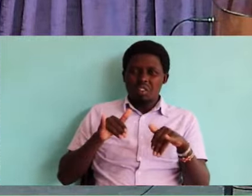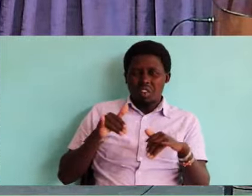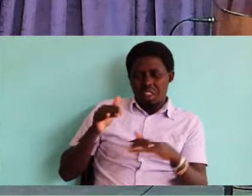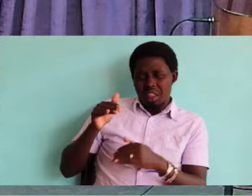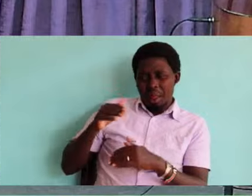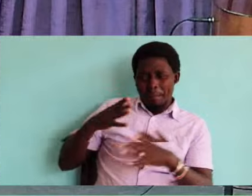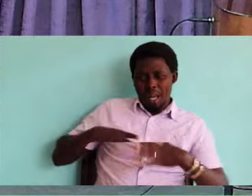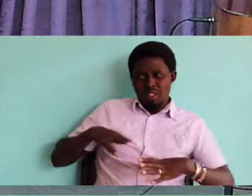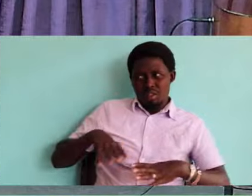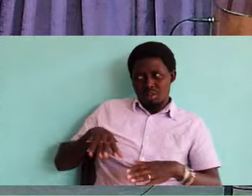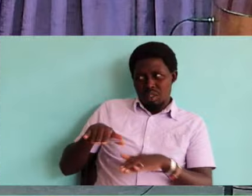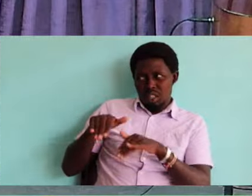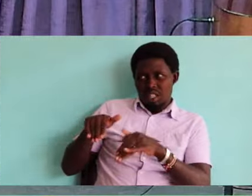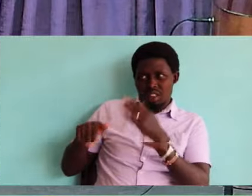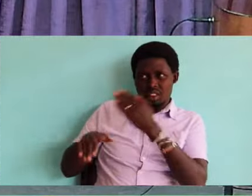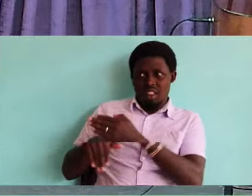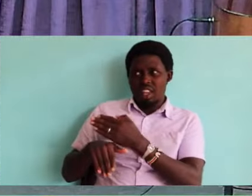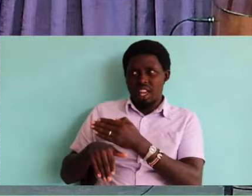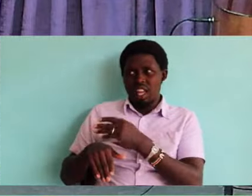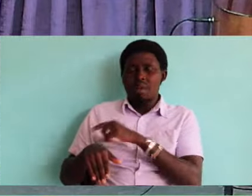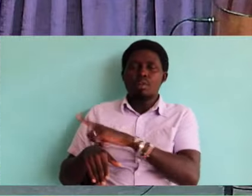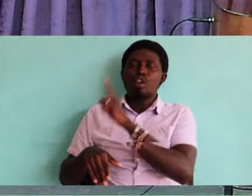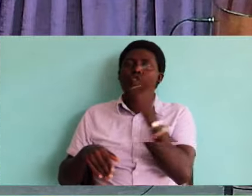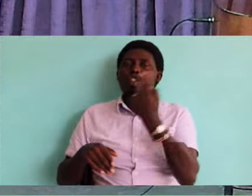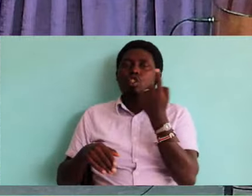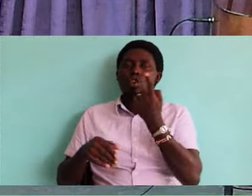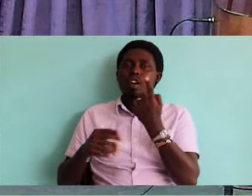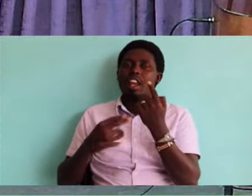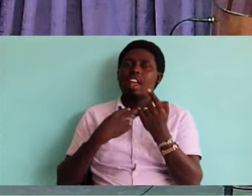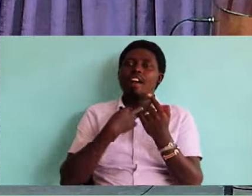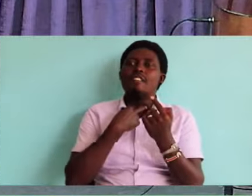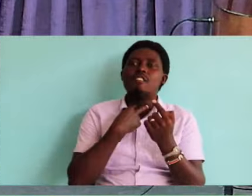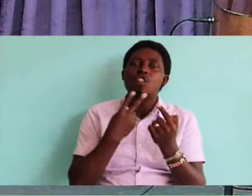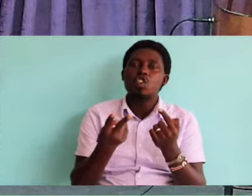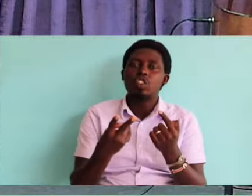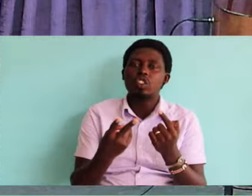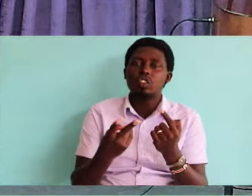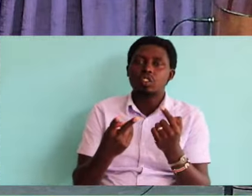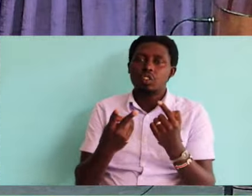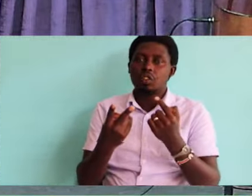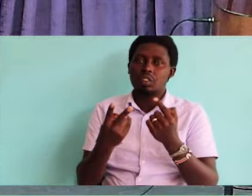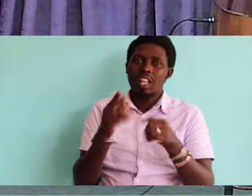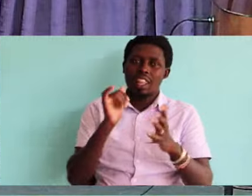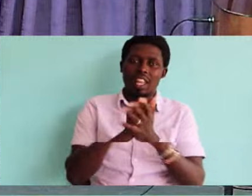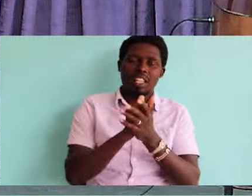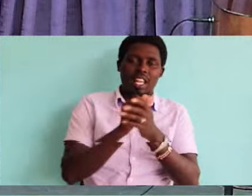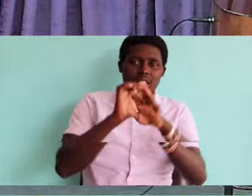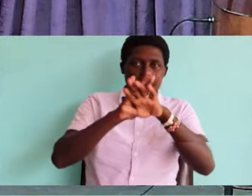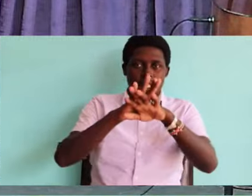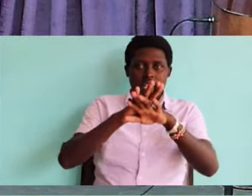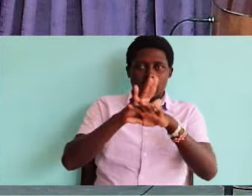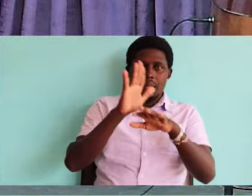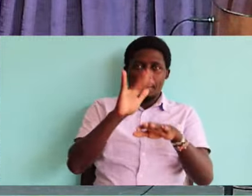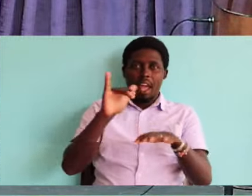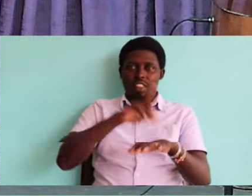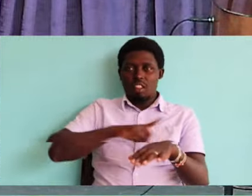here. I'm just a vessel of the Lord that he has sent with his word.